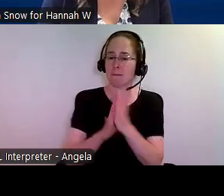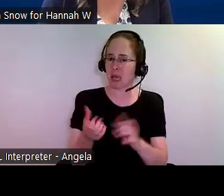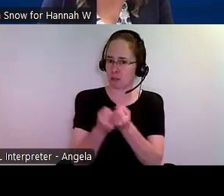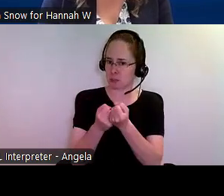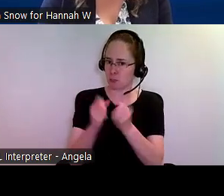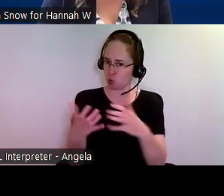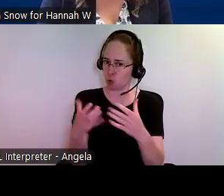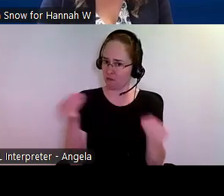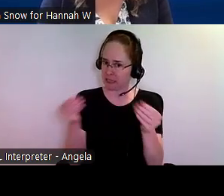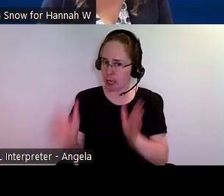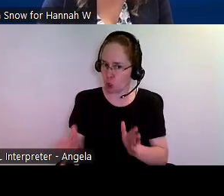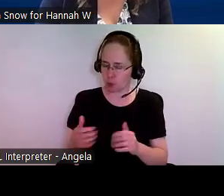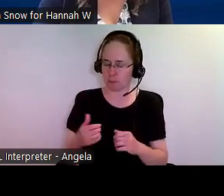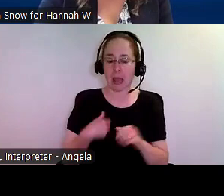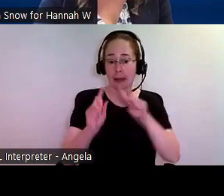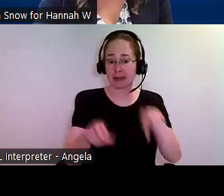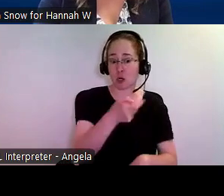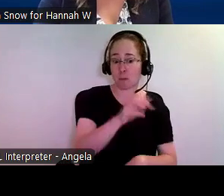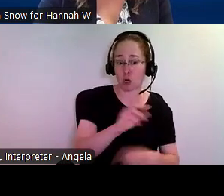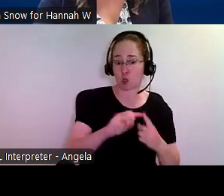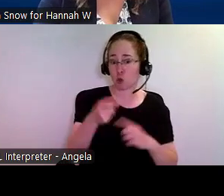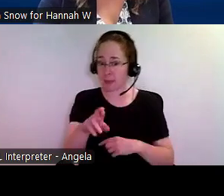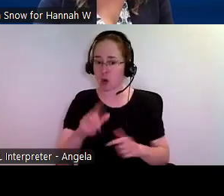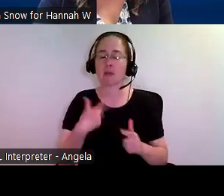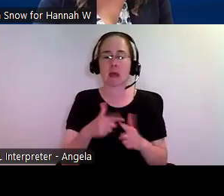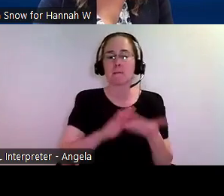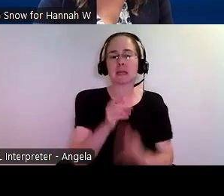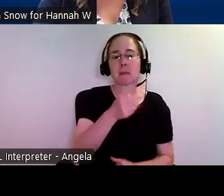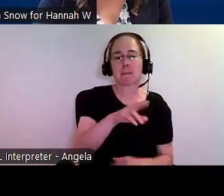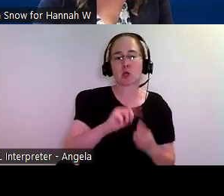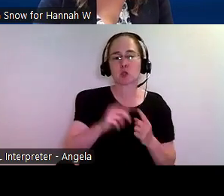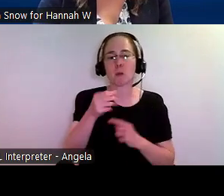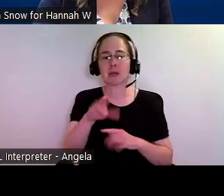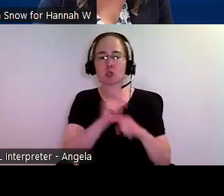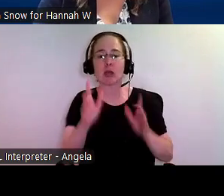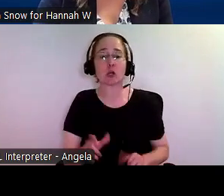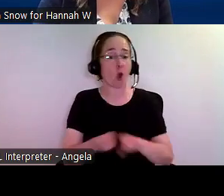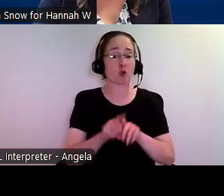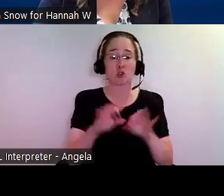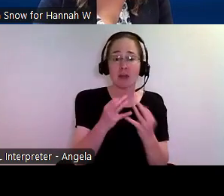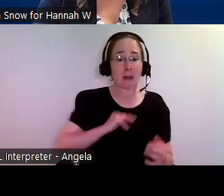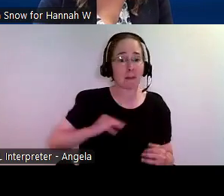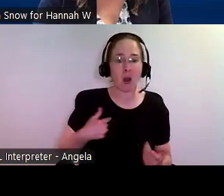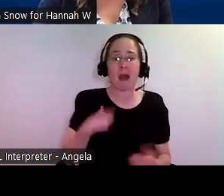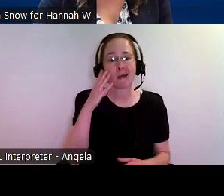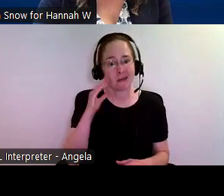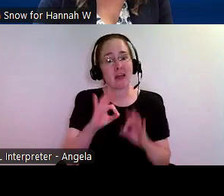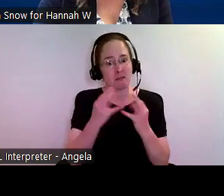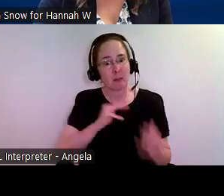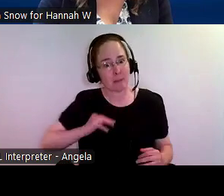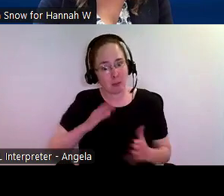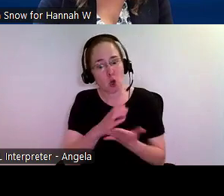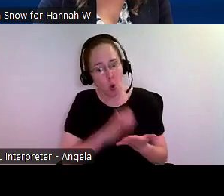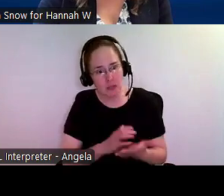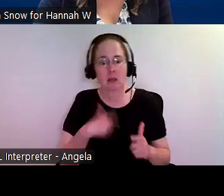group facilitator. I attended peer-to-peer, and then I became a peer-to-peer trainer. And then I'm also a family member. So I went through the family member course, and then I became a